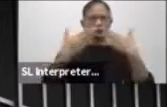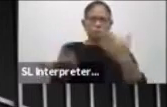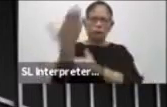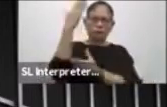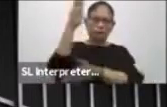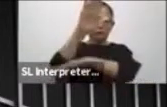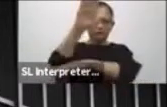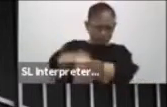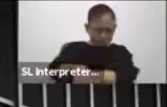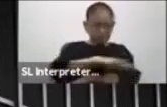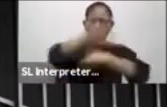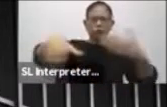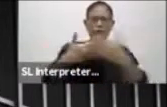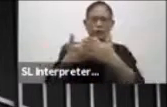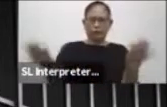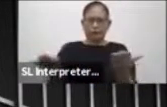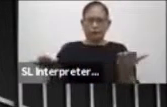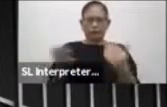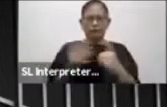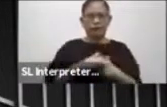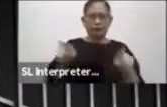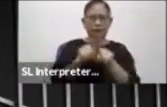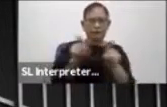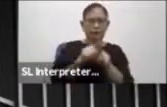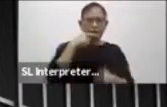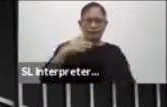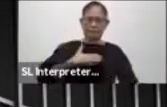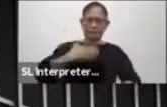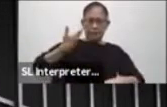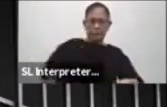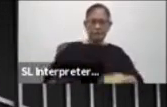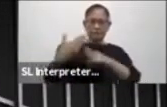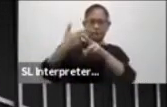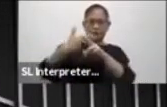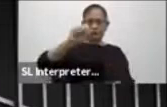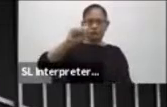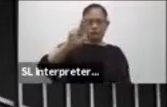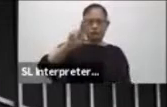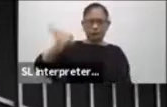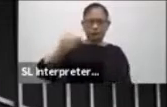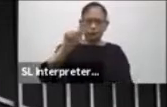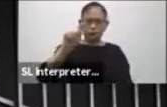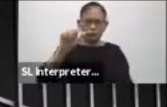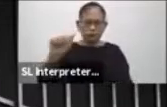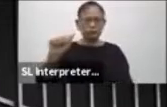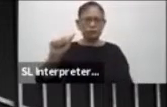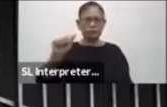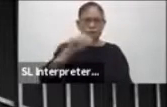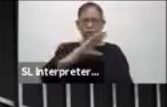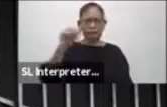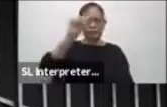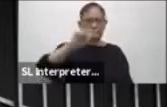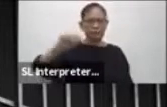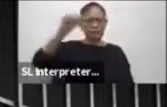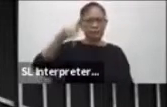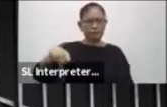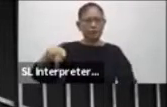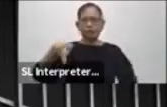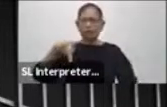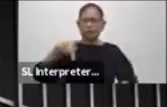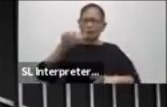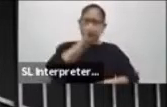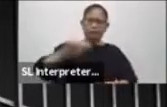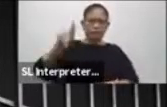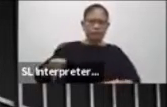everybody. As mentioned before, my name is Sujata Tuladhar. I work with UN Population Fund in the Asia-Pacific Regional Office, and